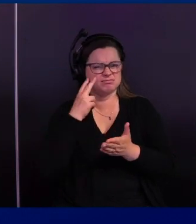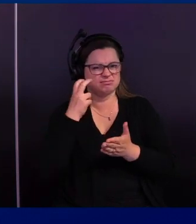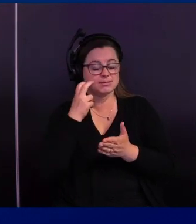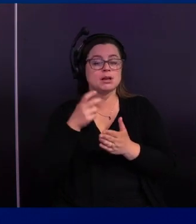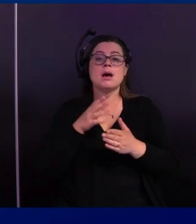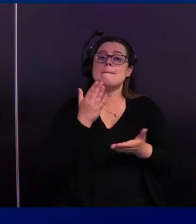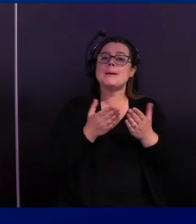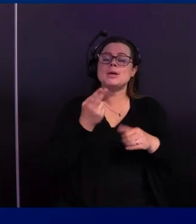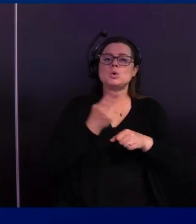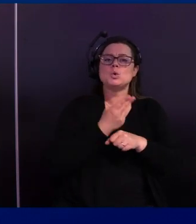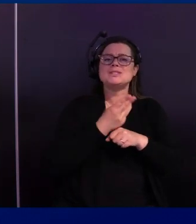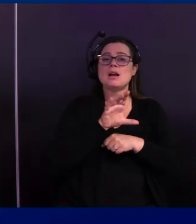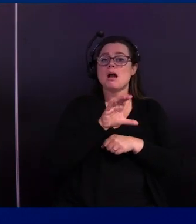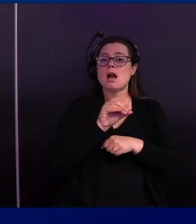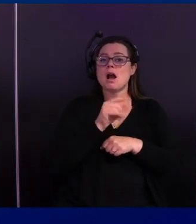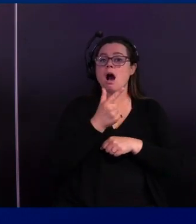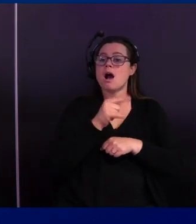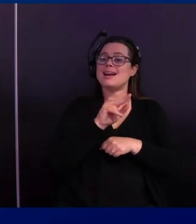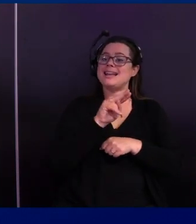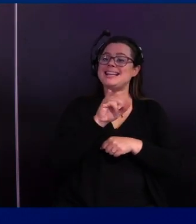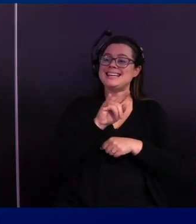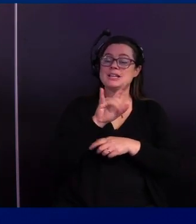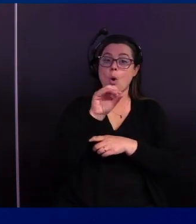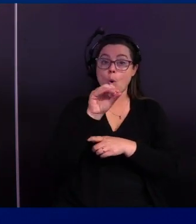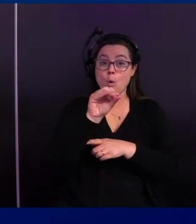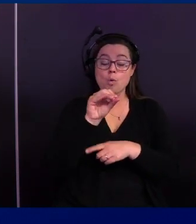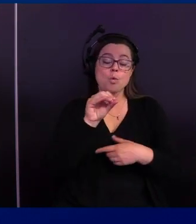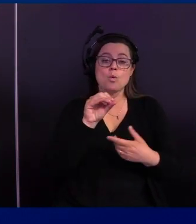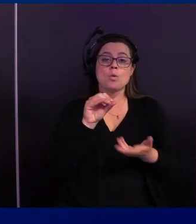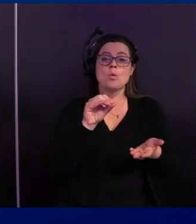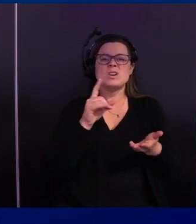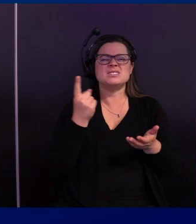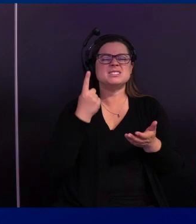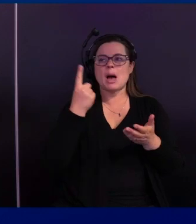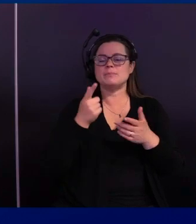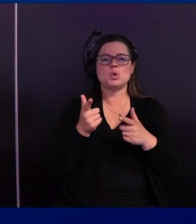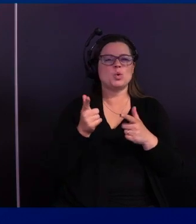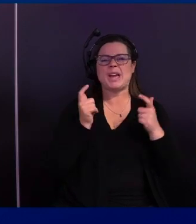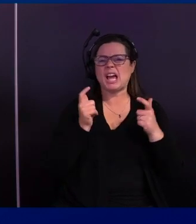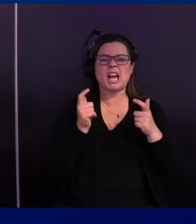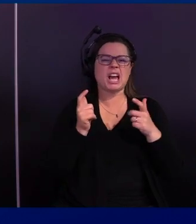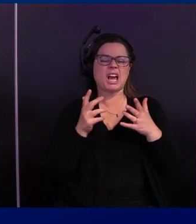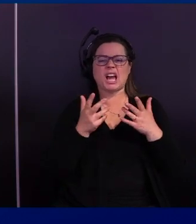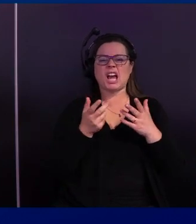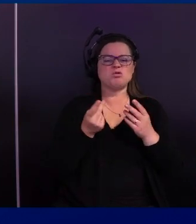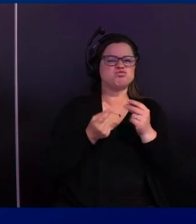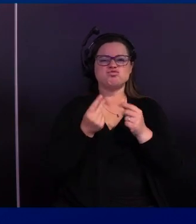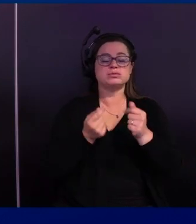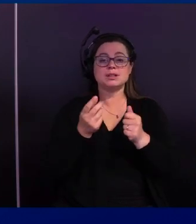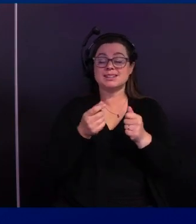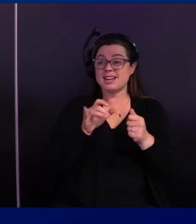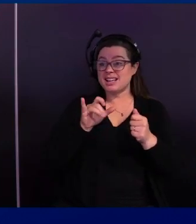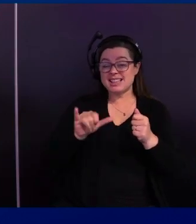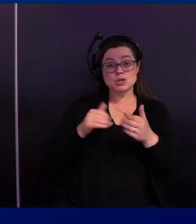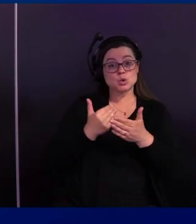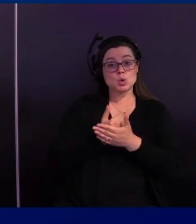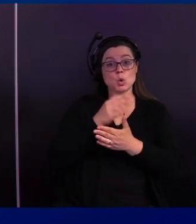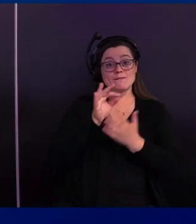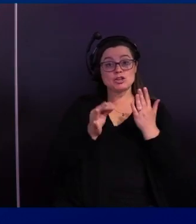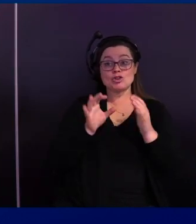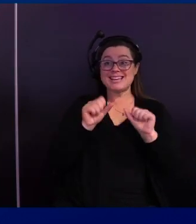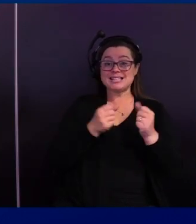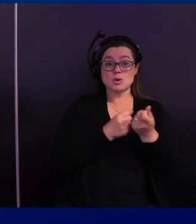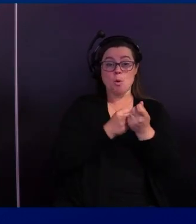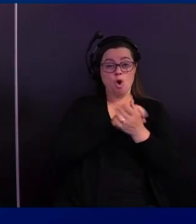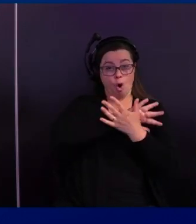using Cognito or doing some sort of quick, does this new feature have the ability to support all